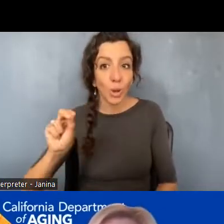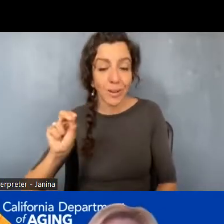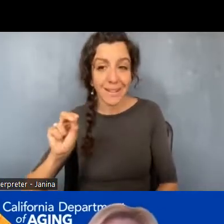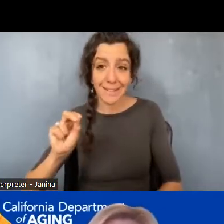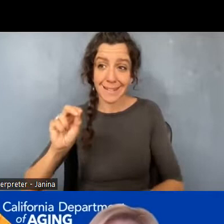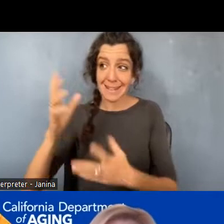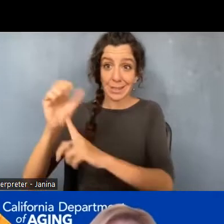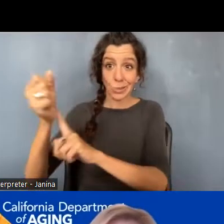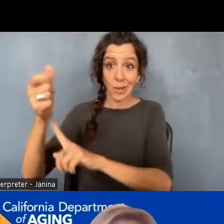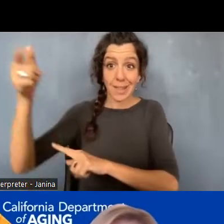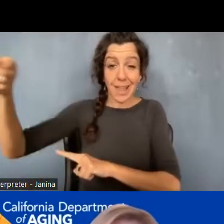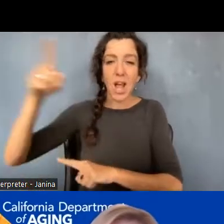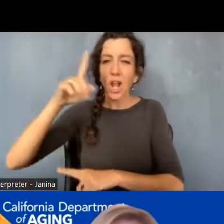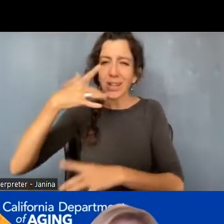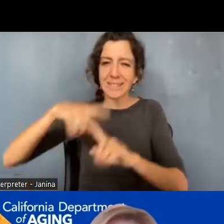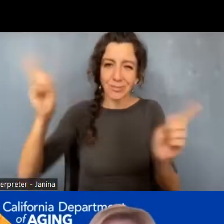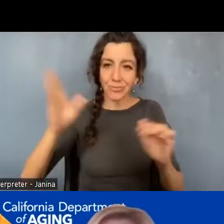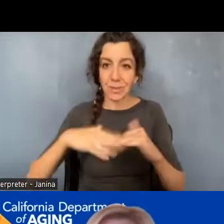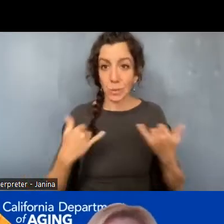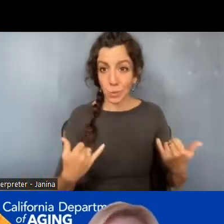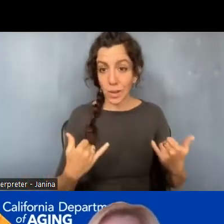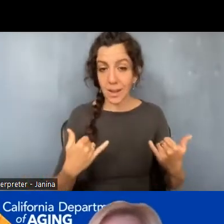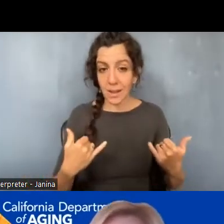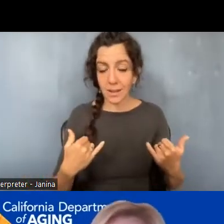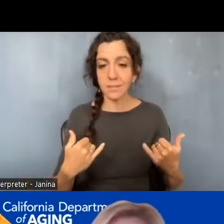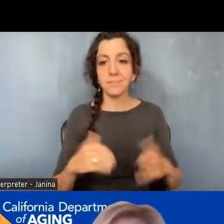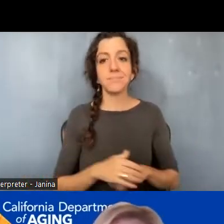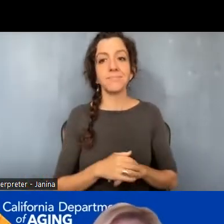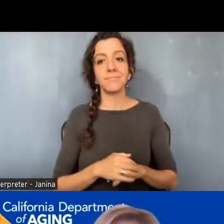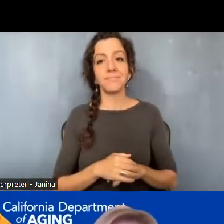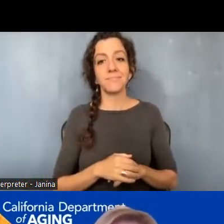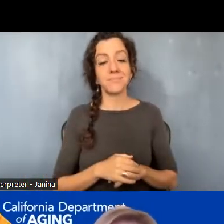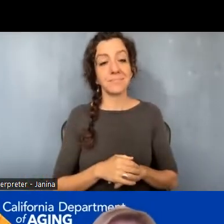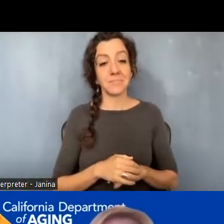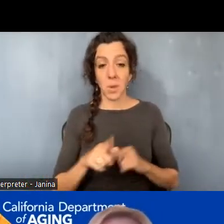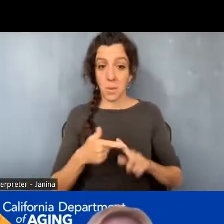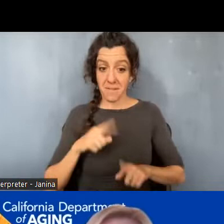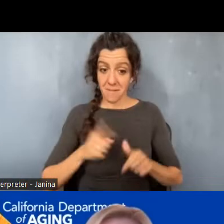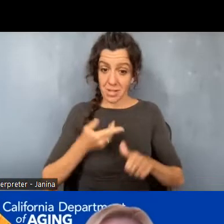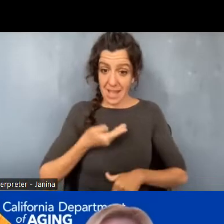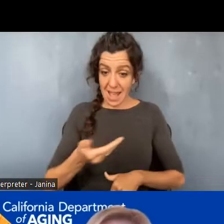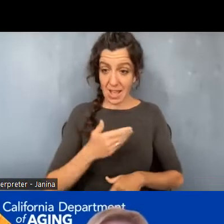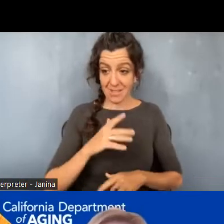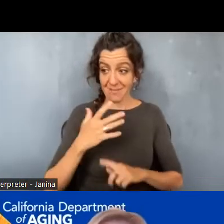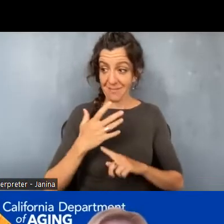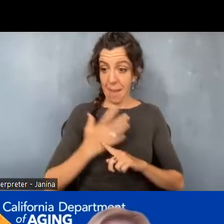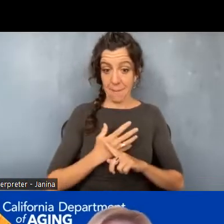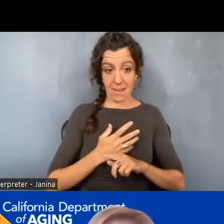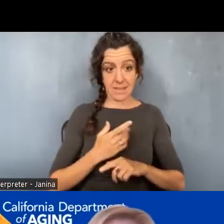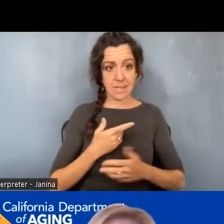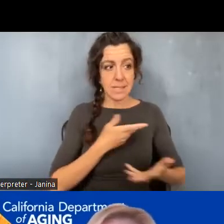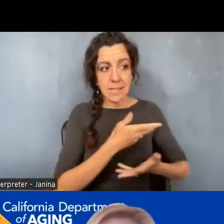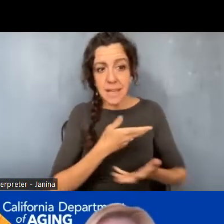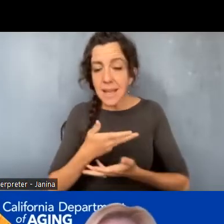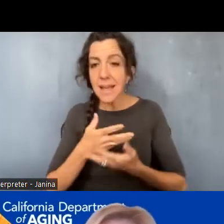do today. And in conversations in my first 5 months in this role as director of the Department of Aging, meeting with many